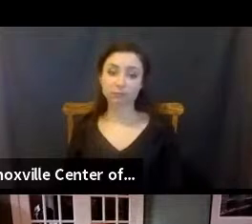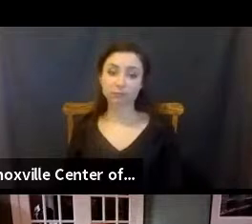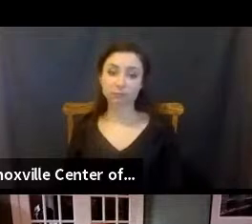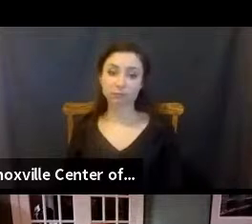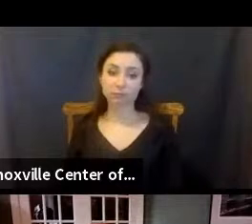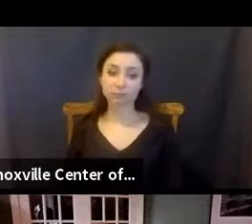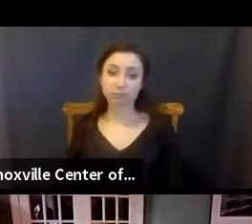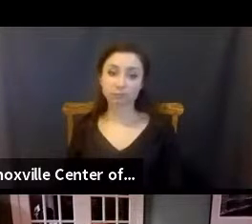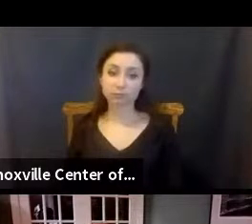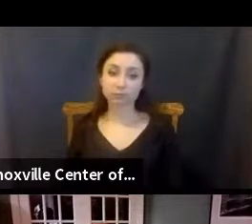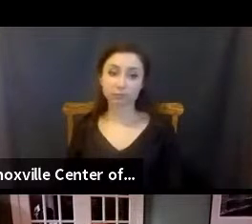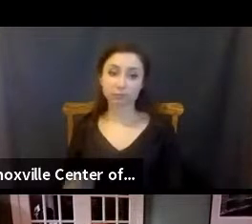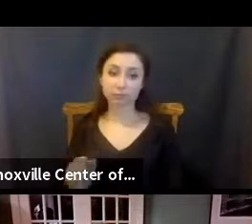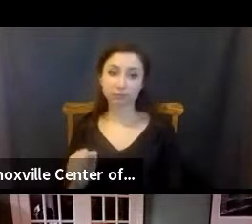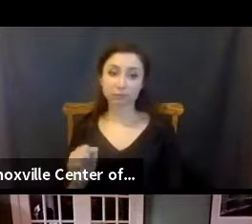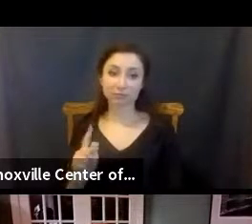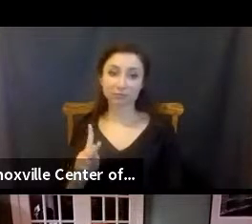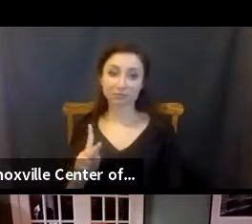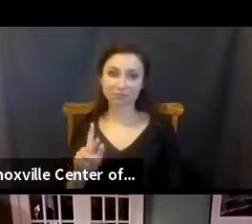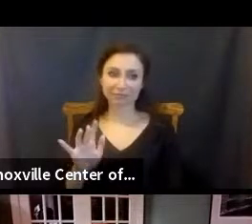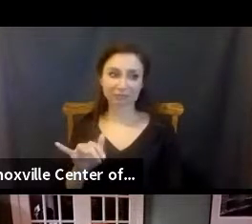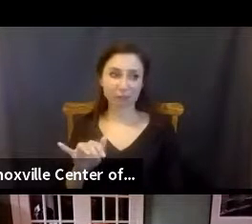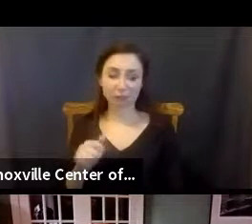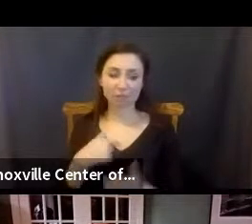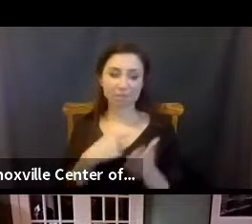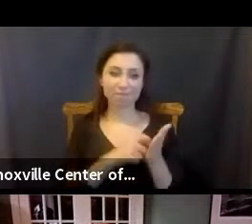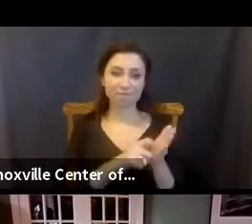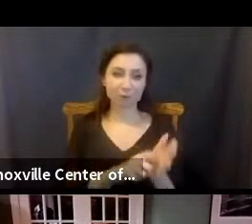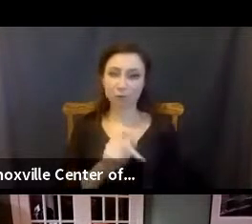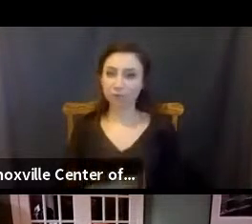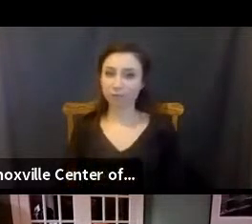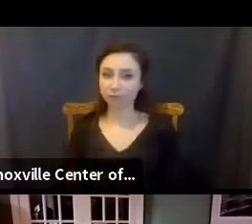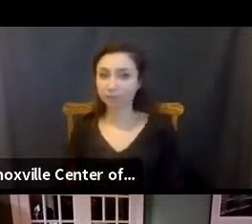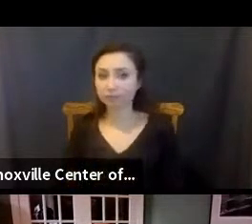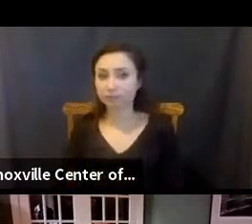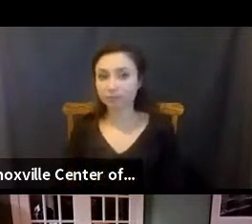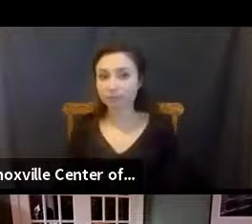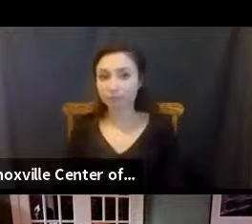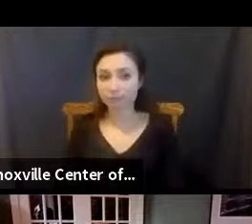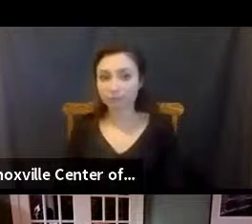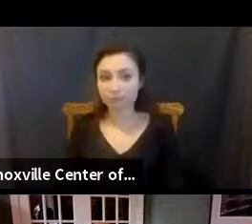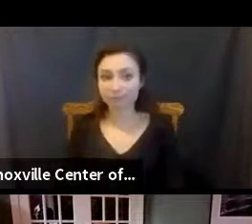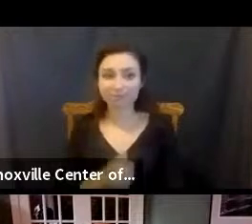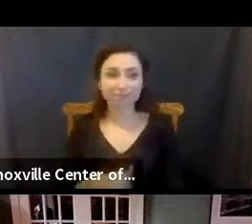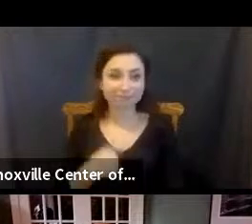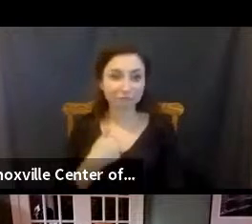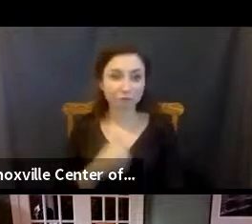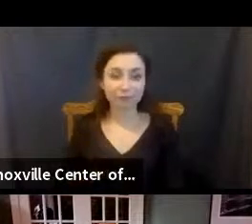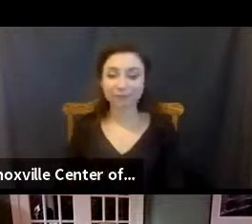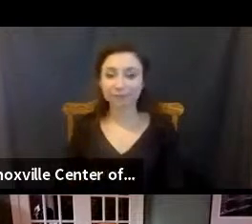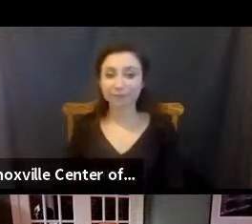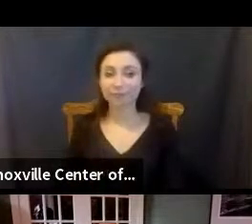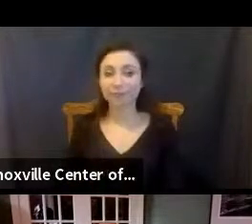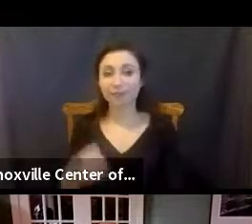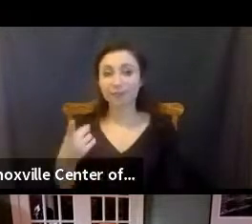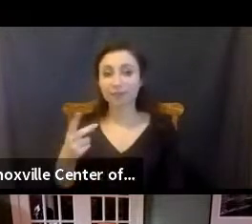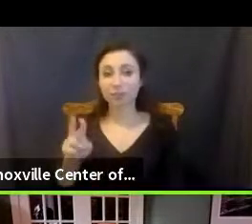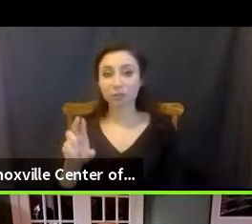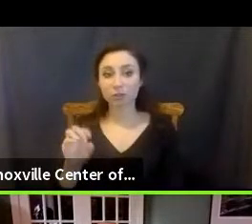All right, I'm at the computer. I'm writing it down. Thank you. There we go. Apologize. Dr.